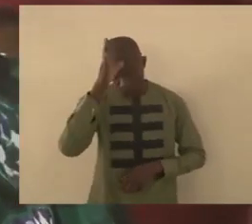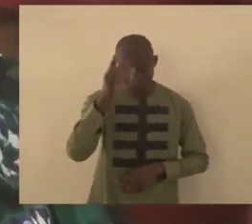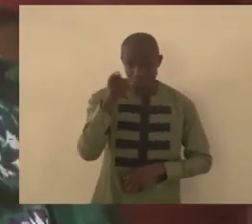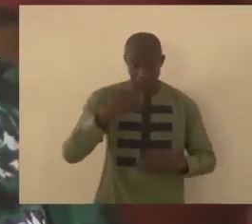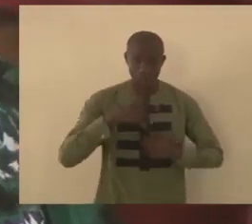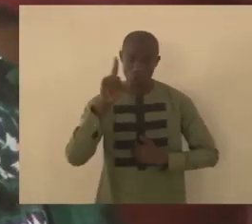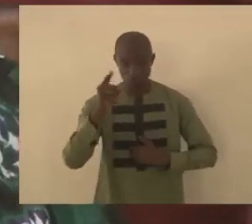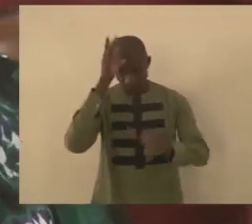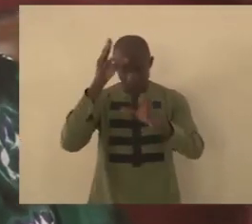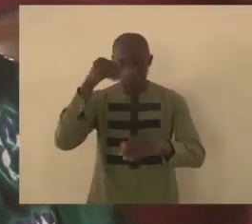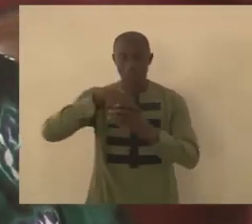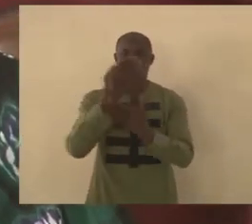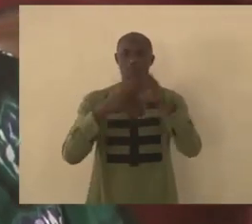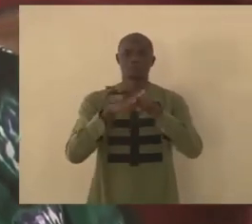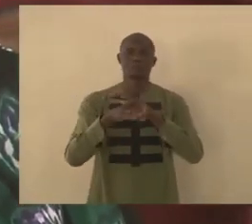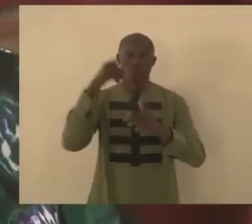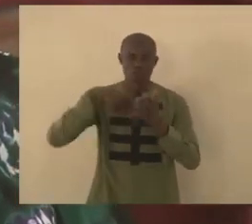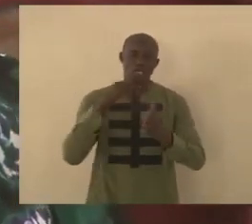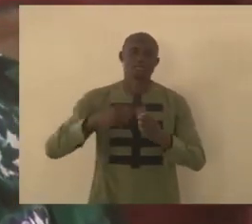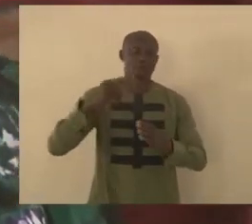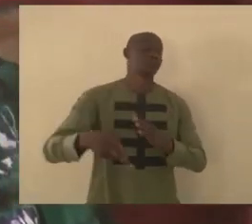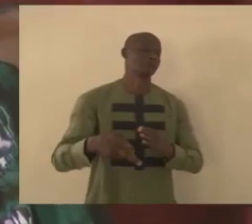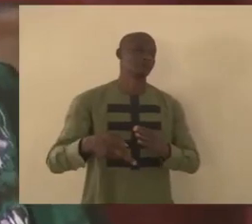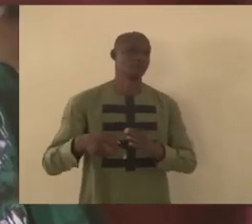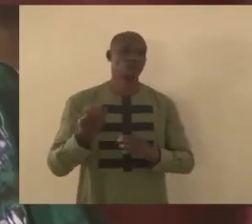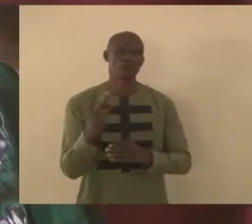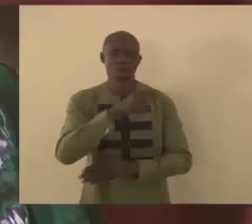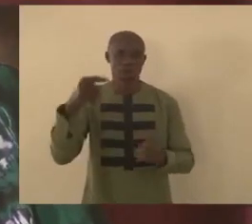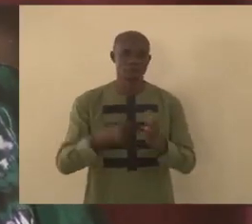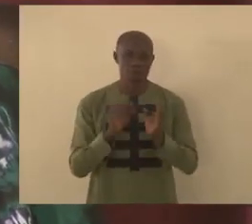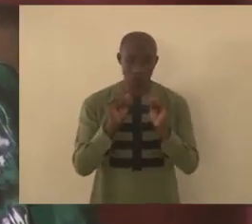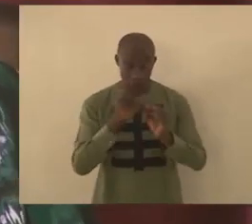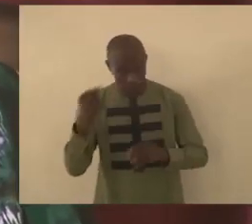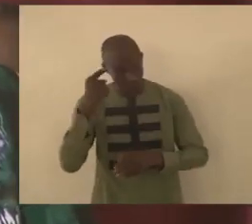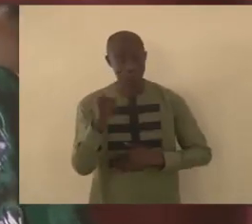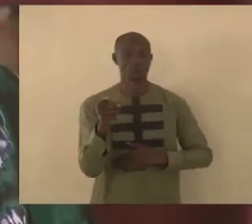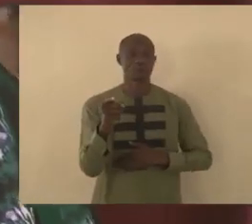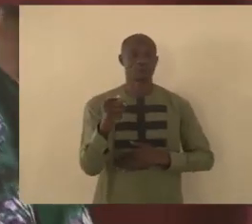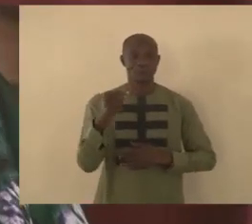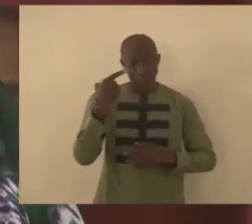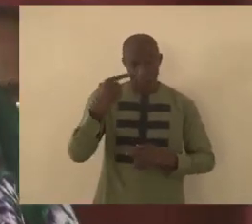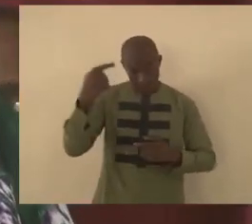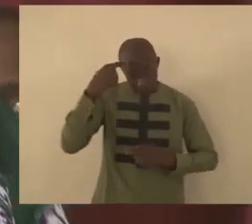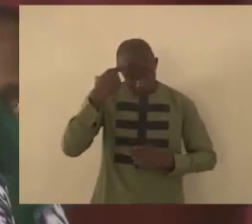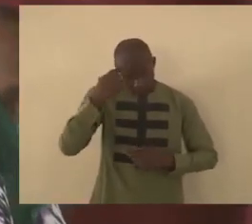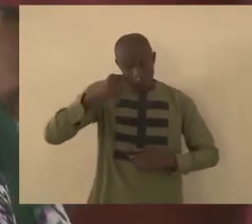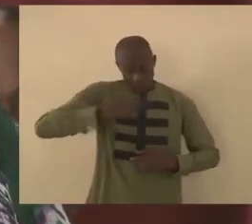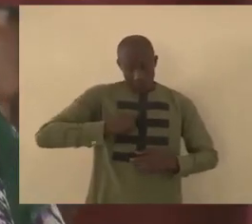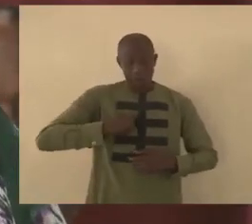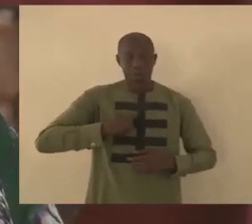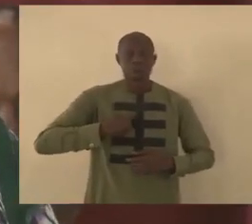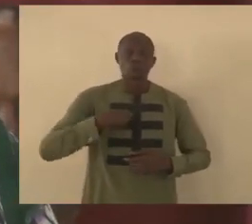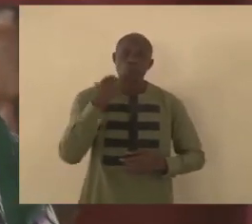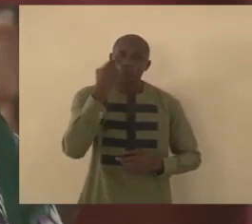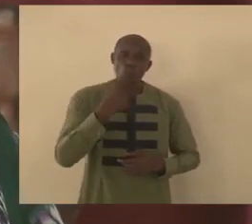father. You have one father who is in heaven. What are the implications of this teaching for you? I think for me, it stems